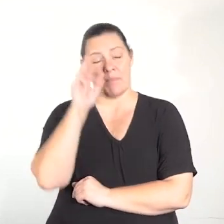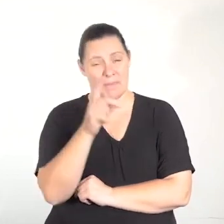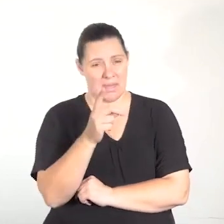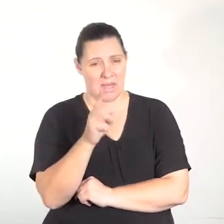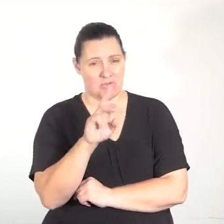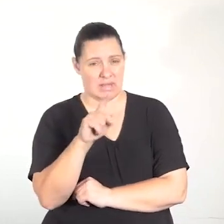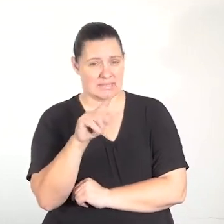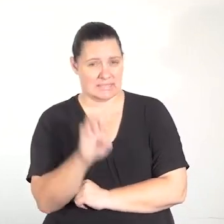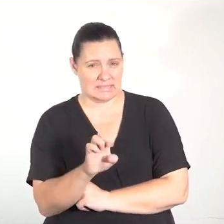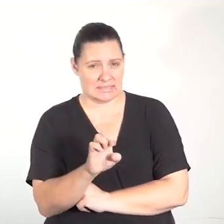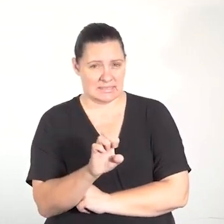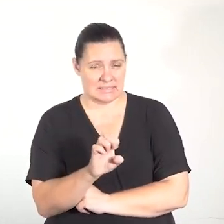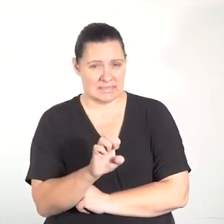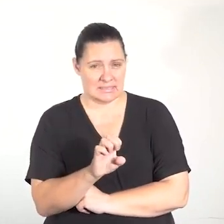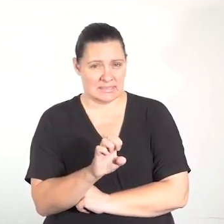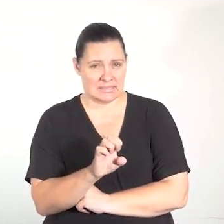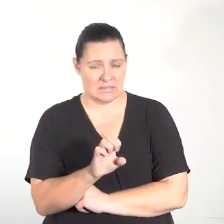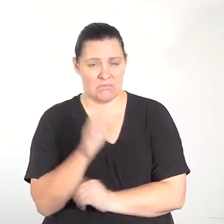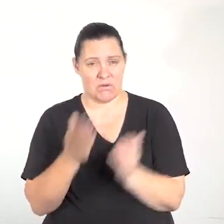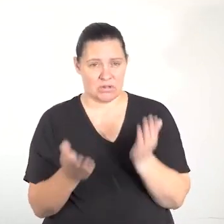the ratio